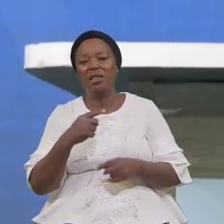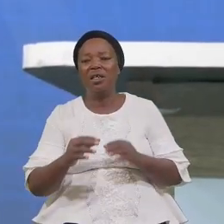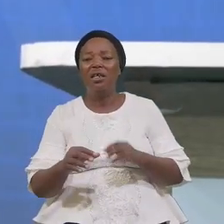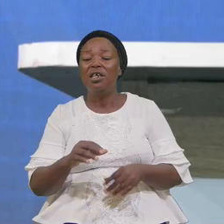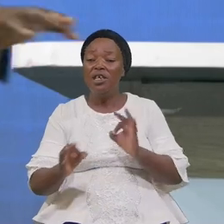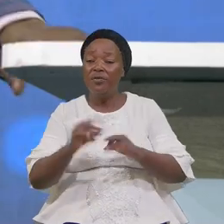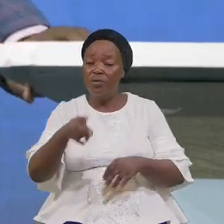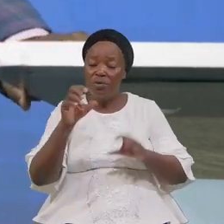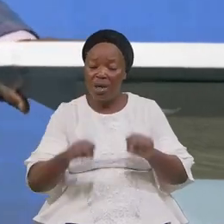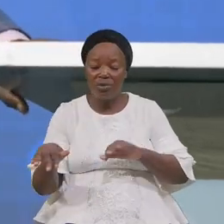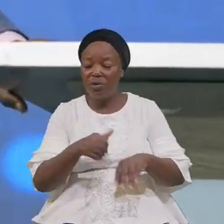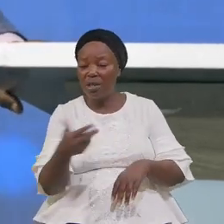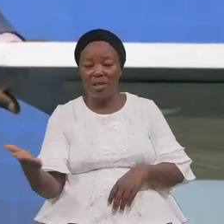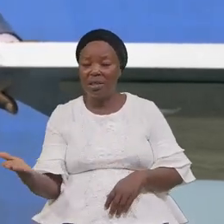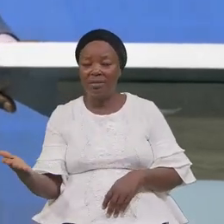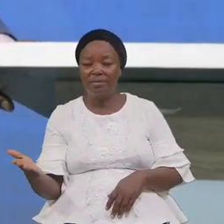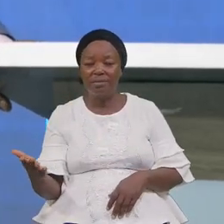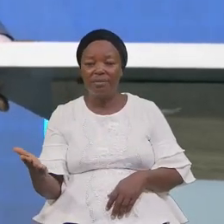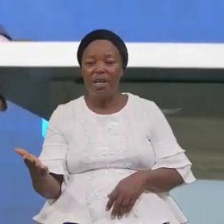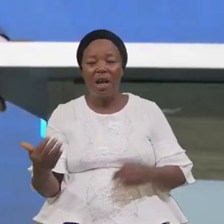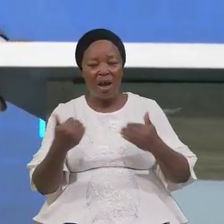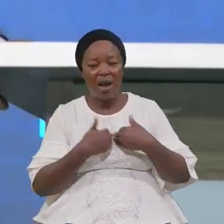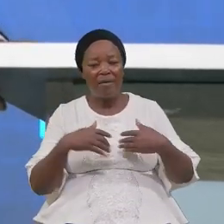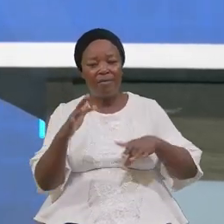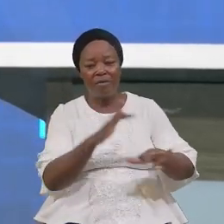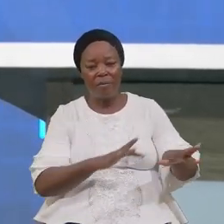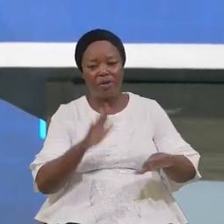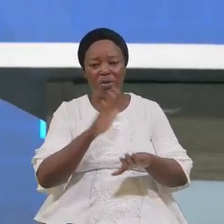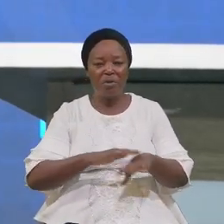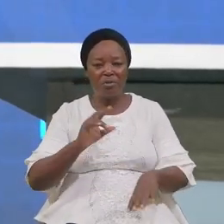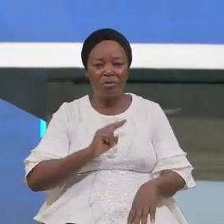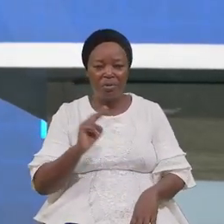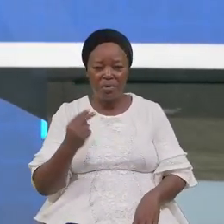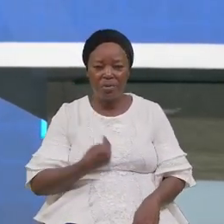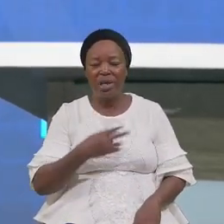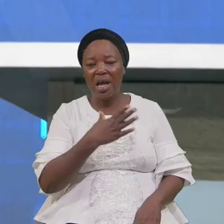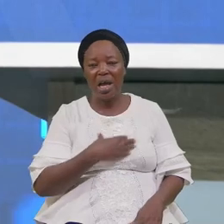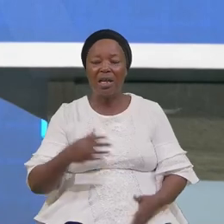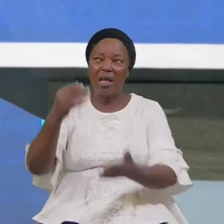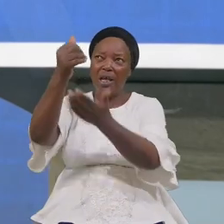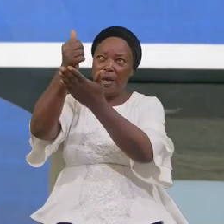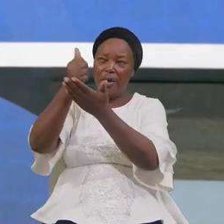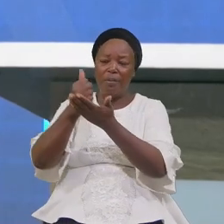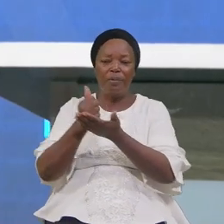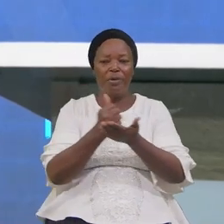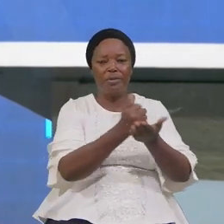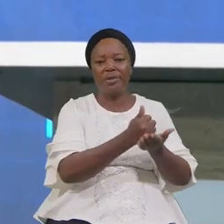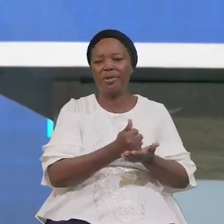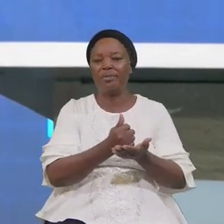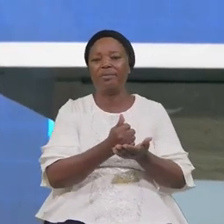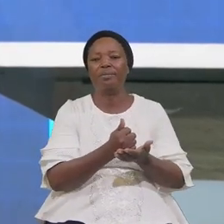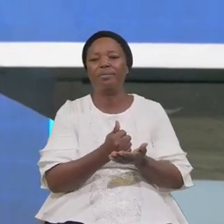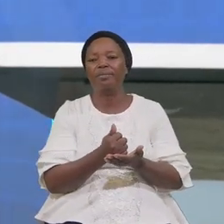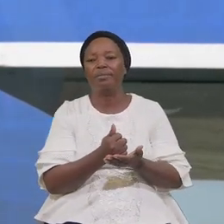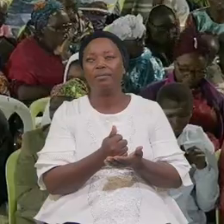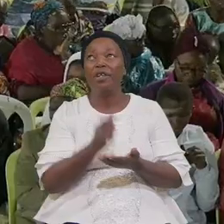do anything, have compassion on us and help us. It